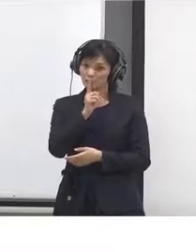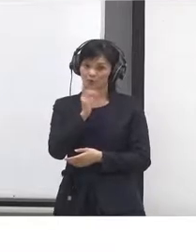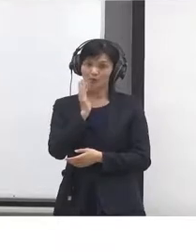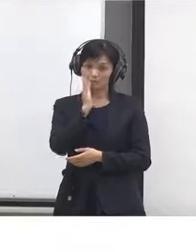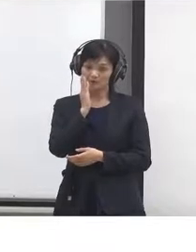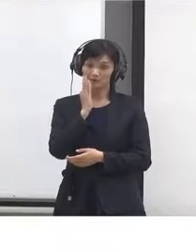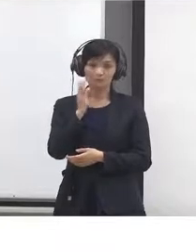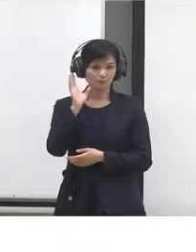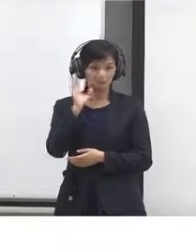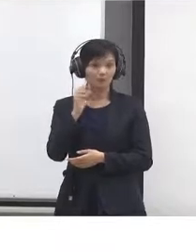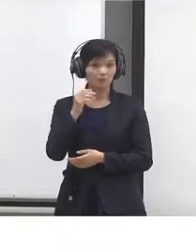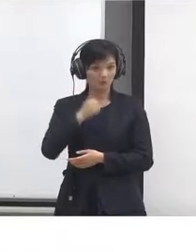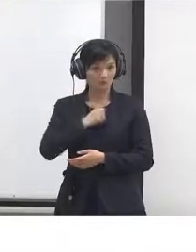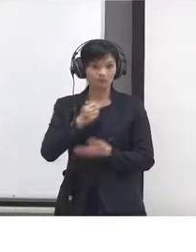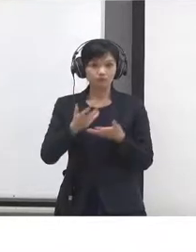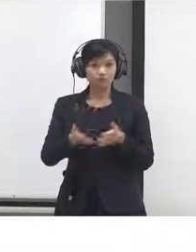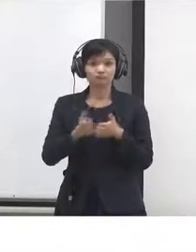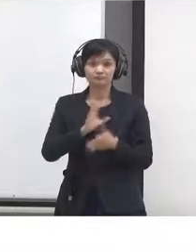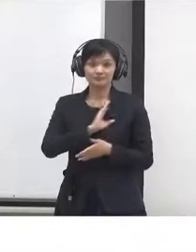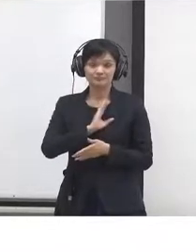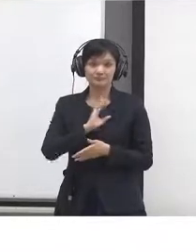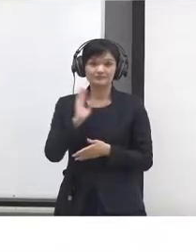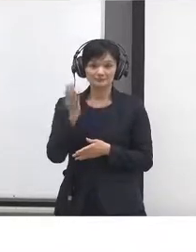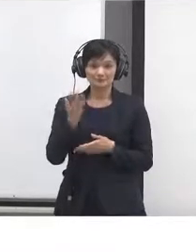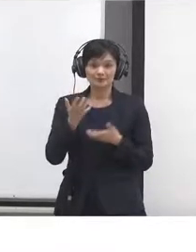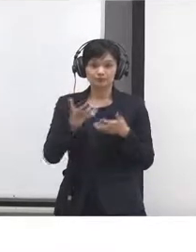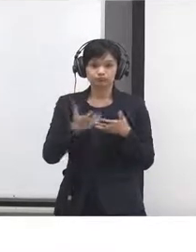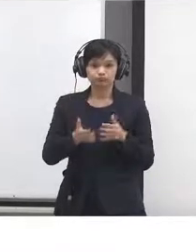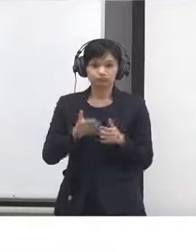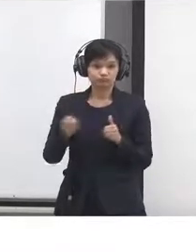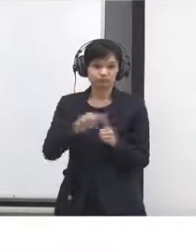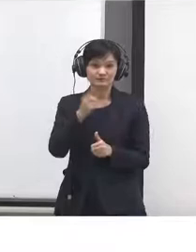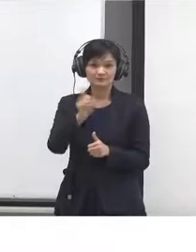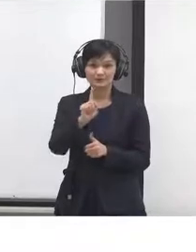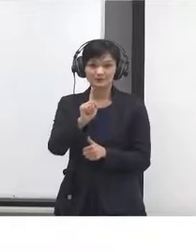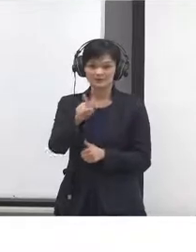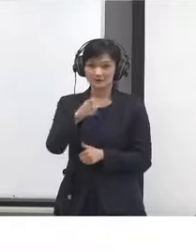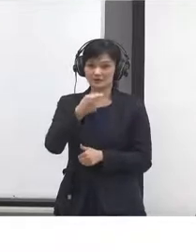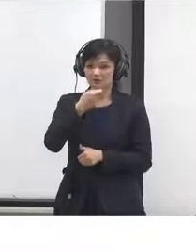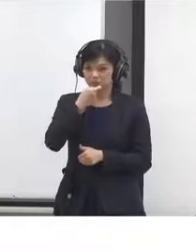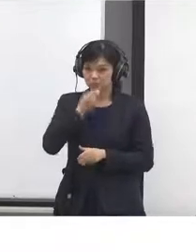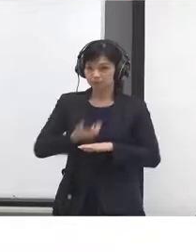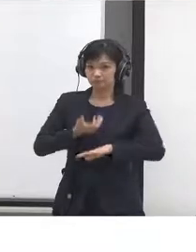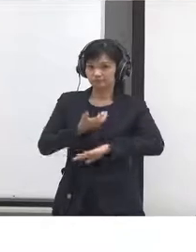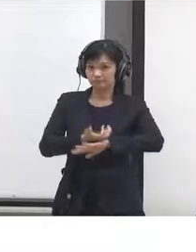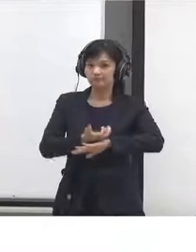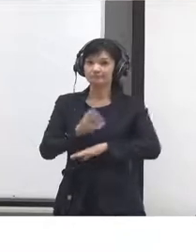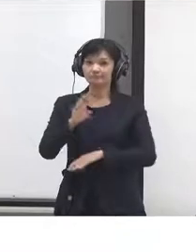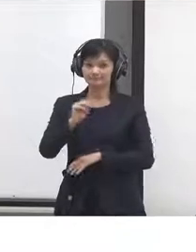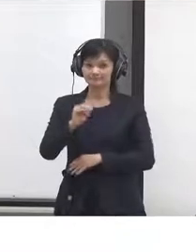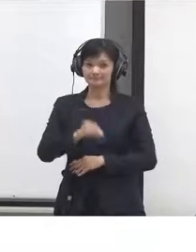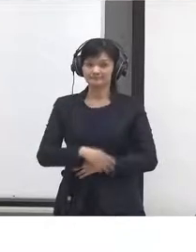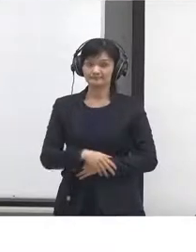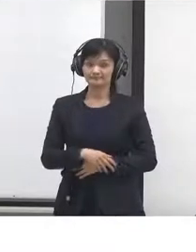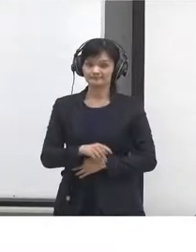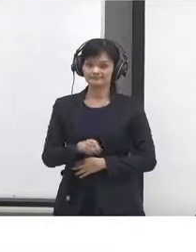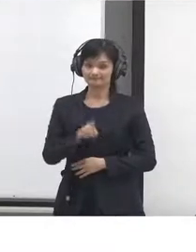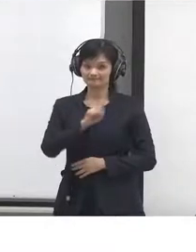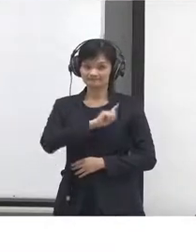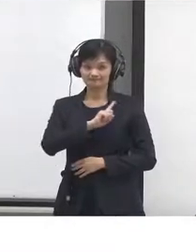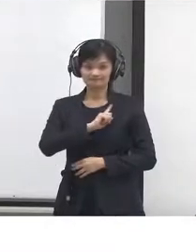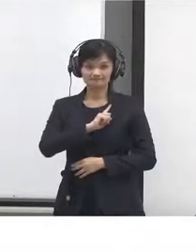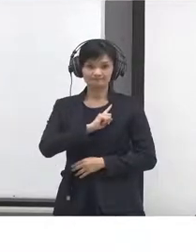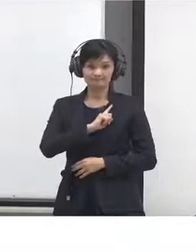to put your effort into the projects. So if you are really want to do